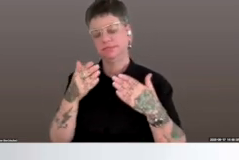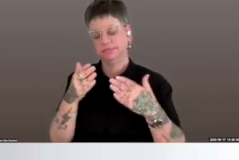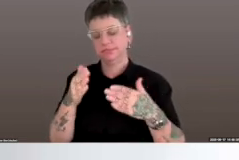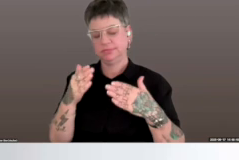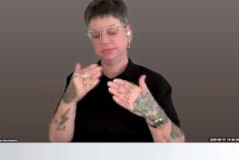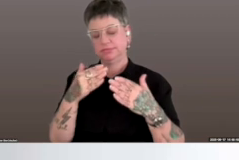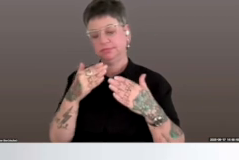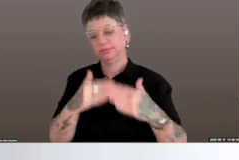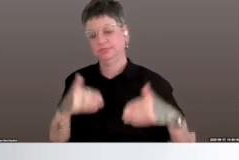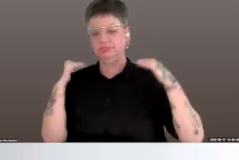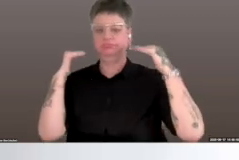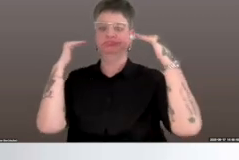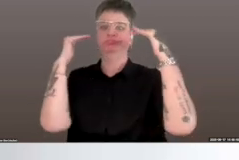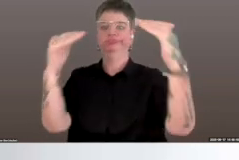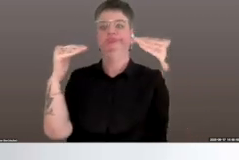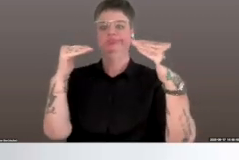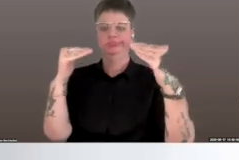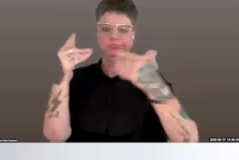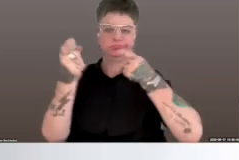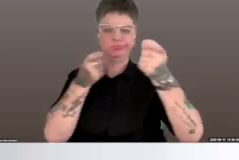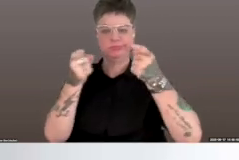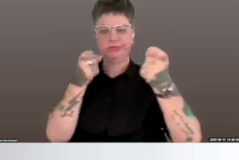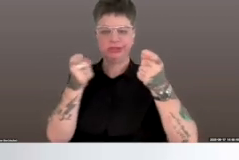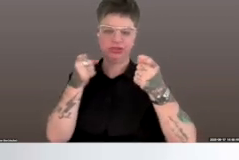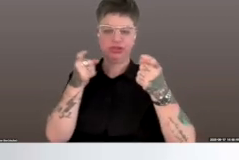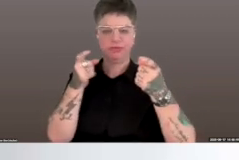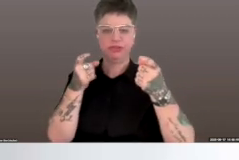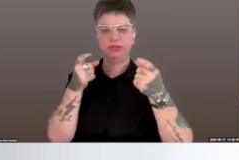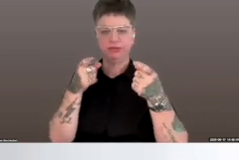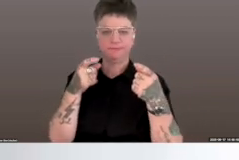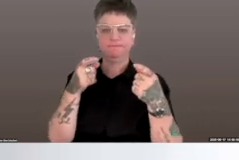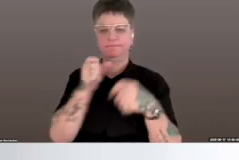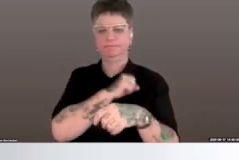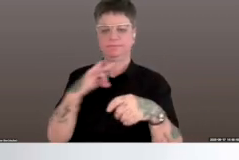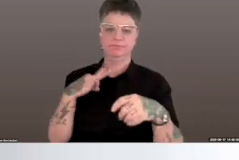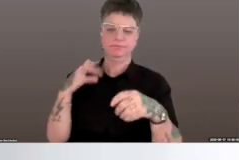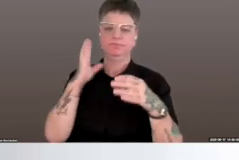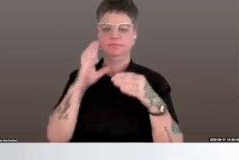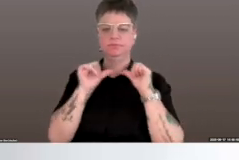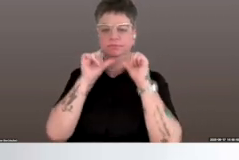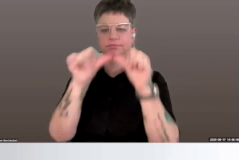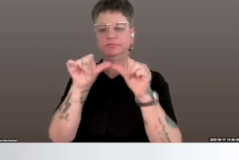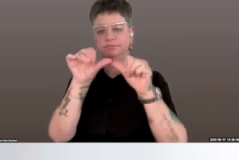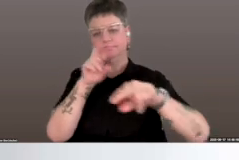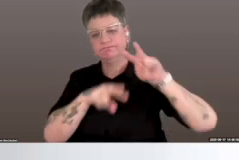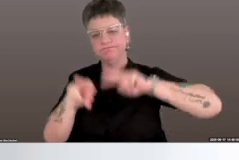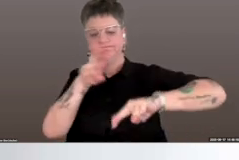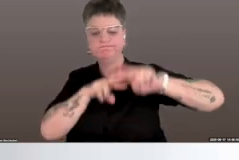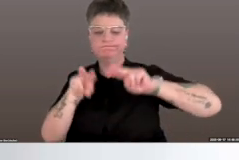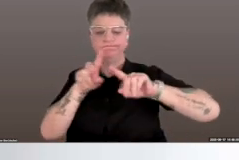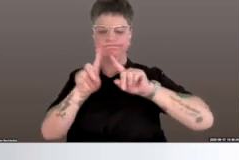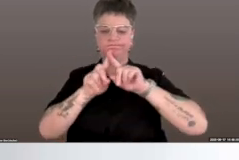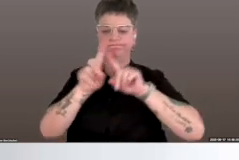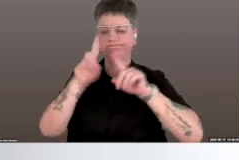an entity incorporates a ZEV into their fleet. In addition, staff will continue exploring the potential design of a used truck